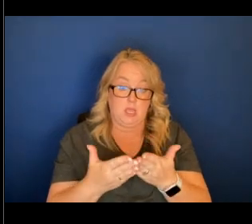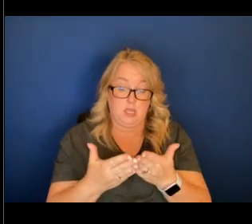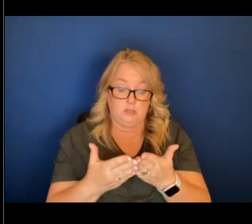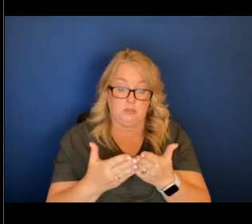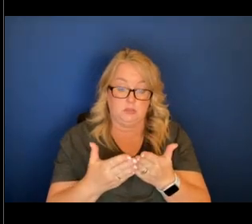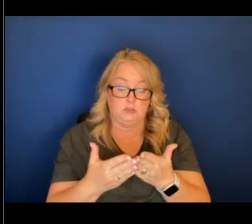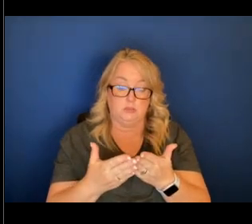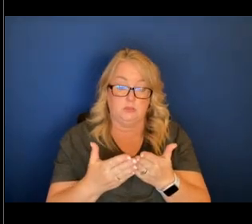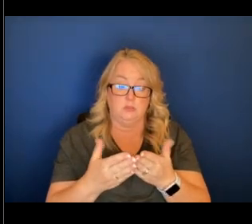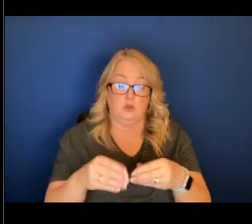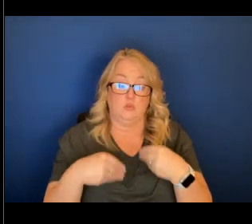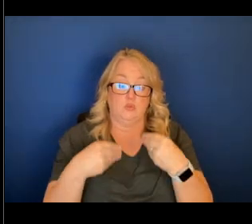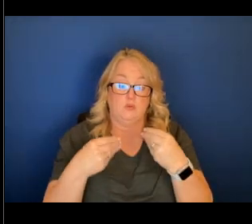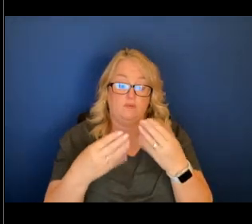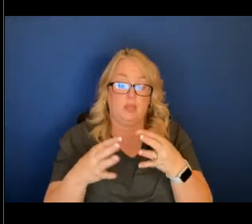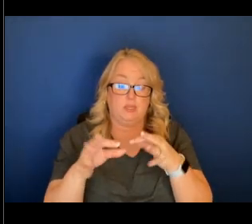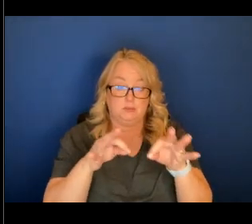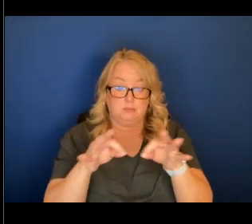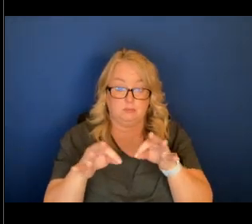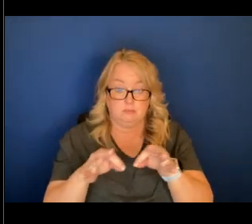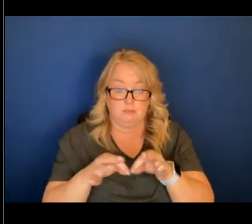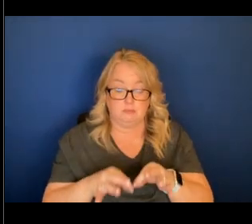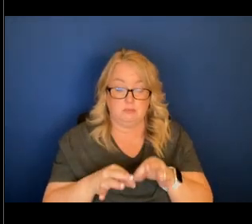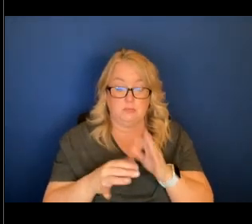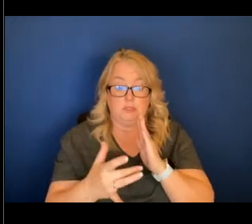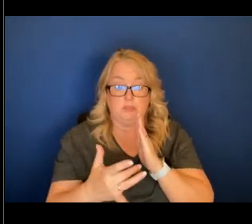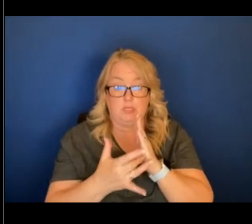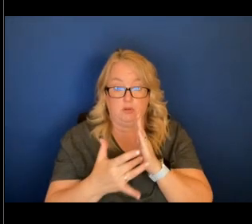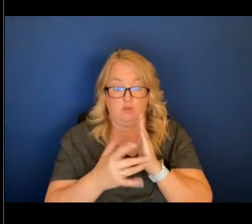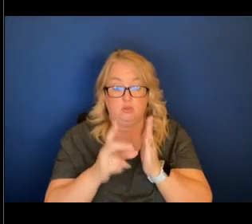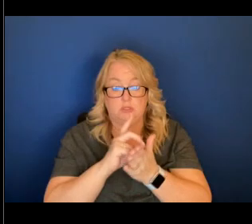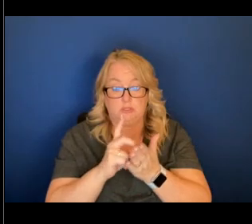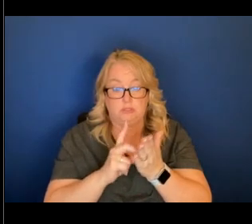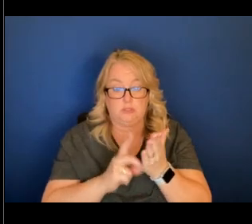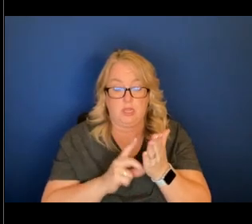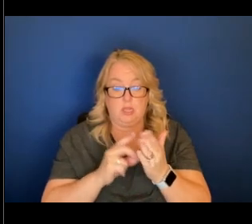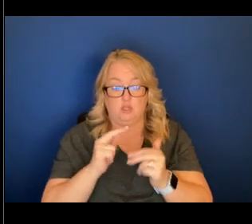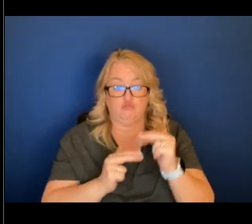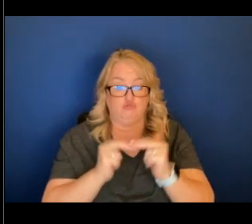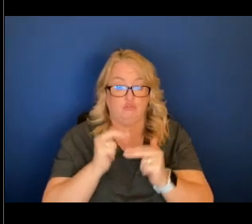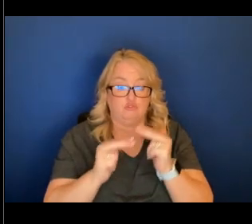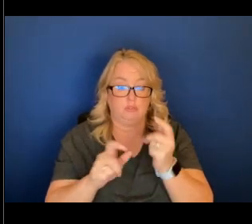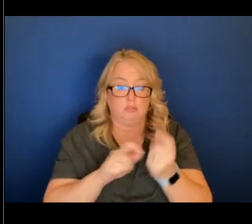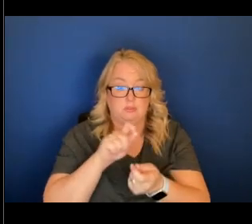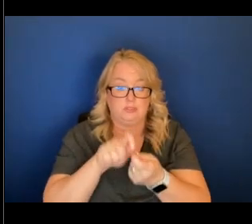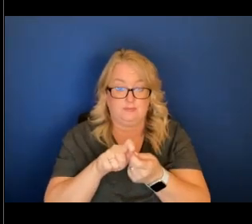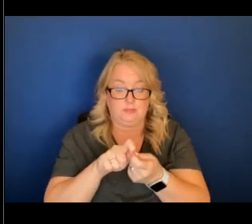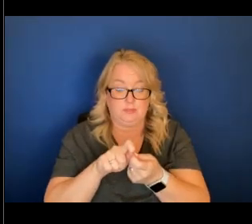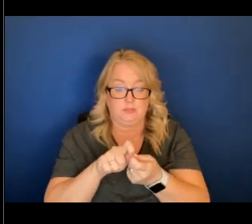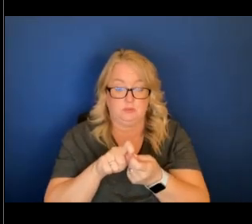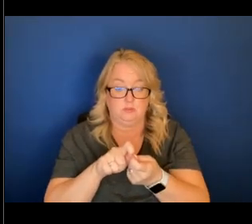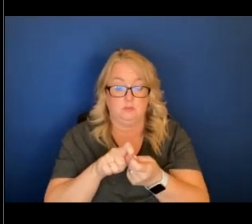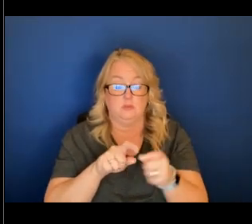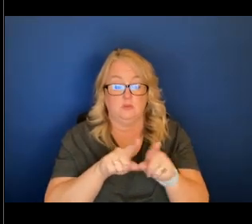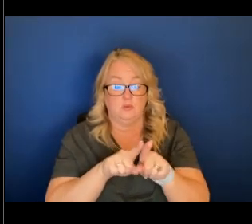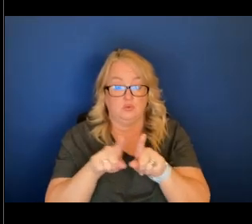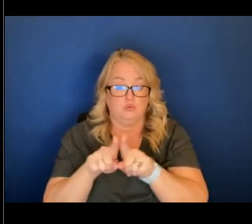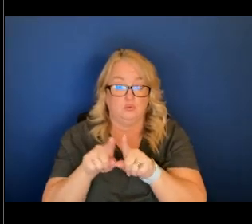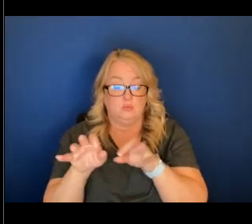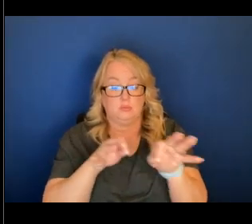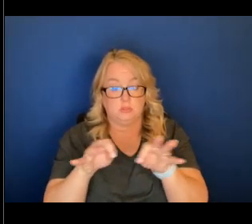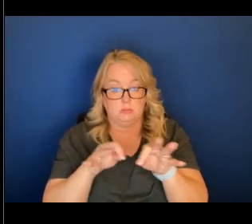guidelines, provide detailed technical design and construction specifications and explain